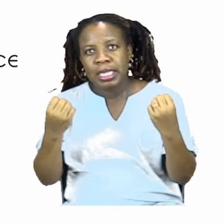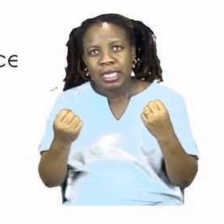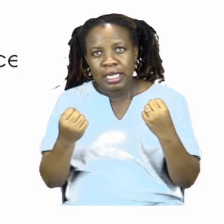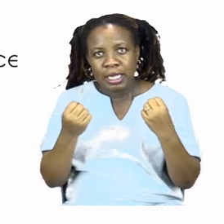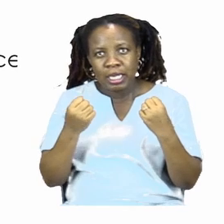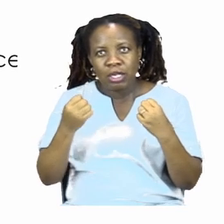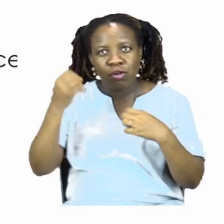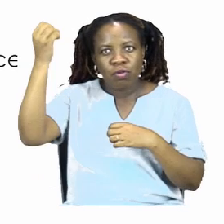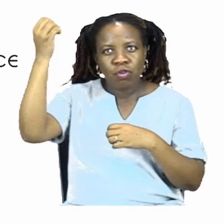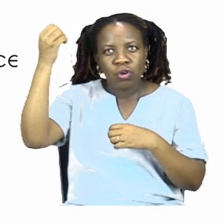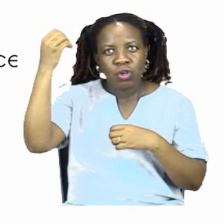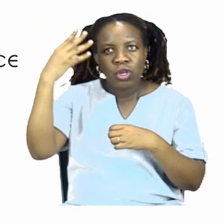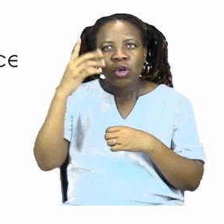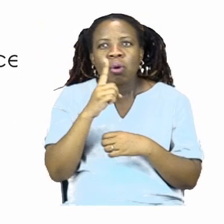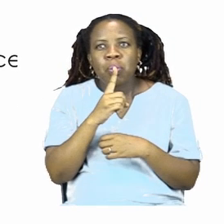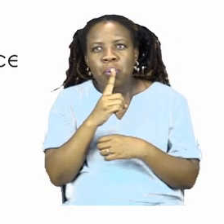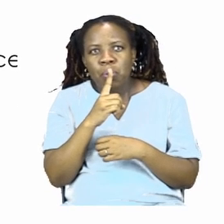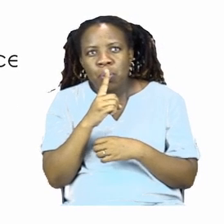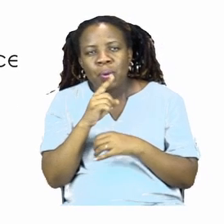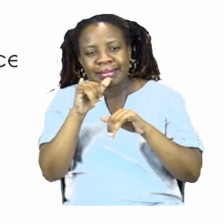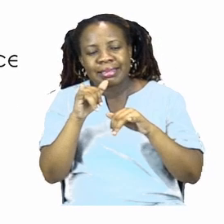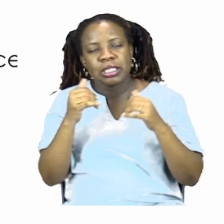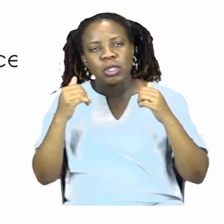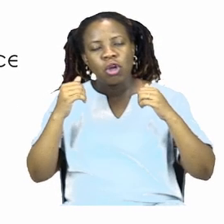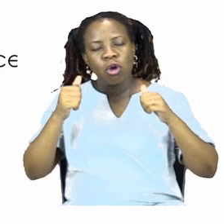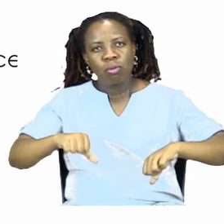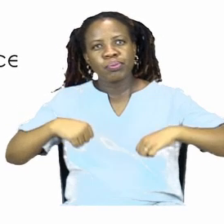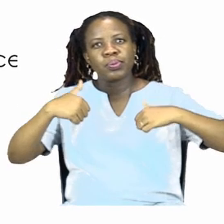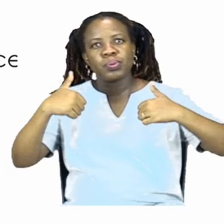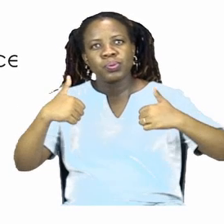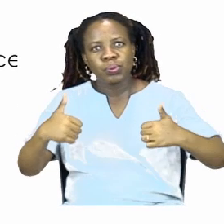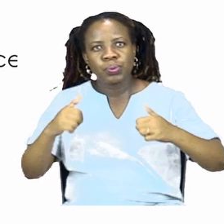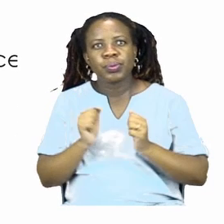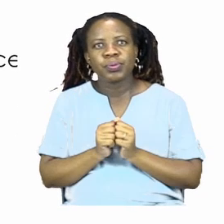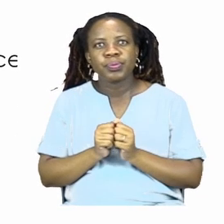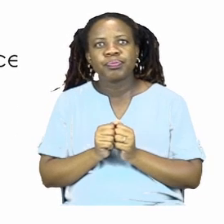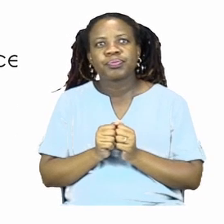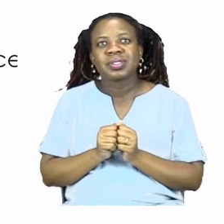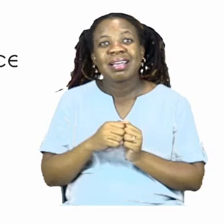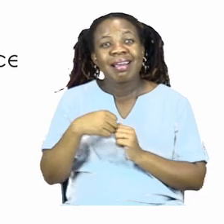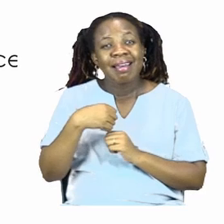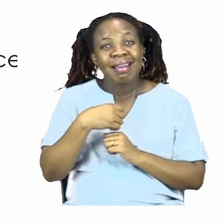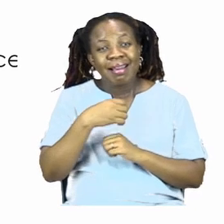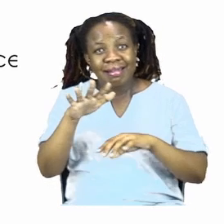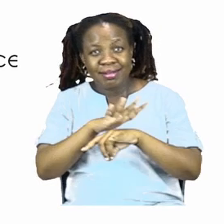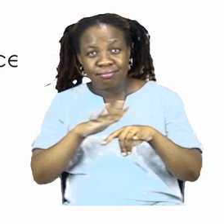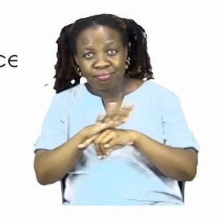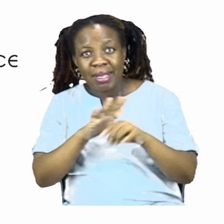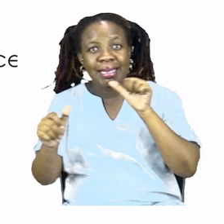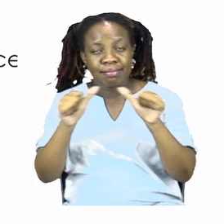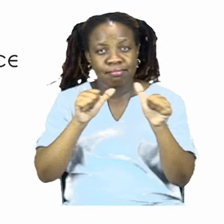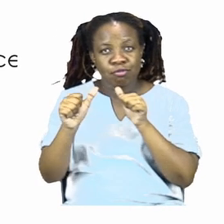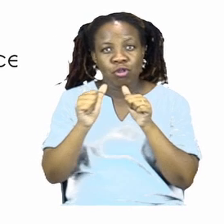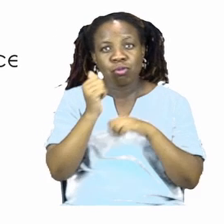produce food using the sun's energy. Humans use the energy of the sun as